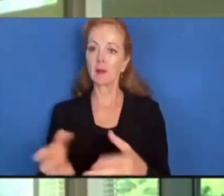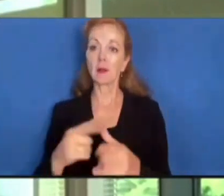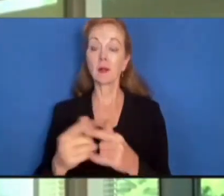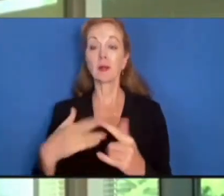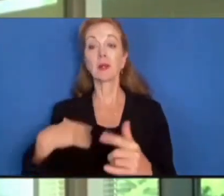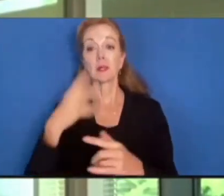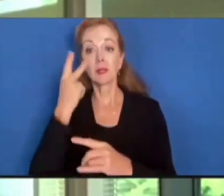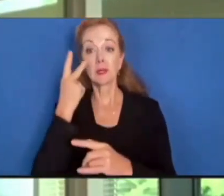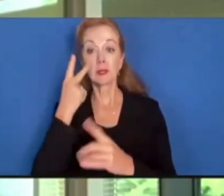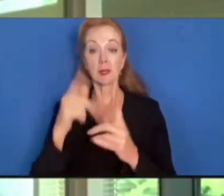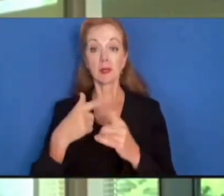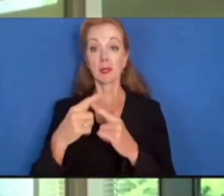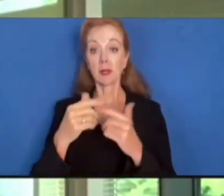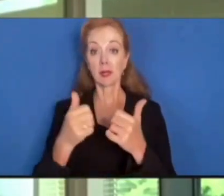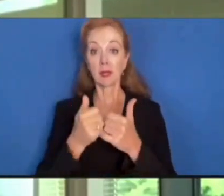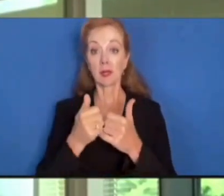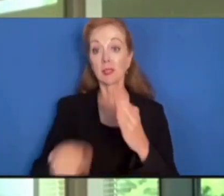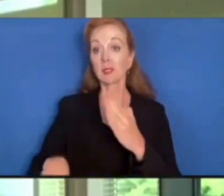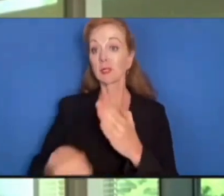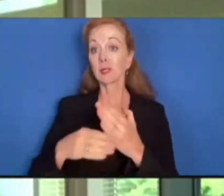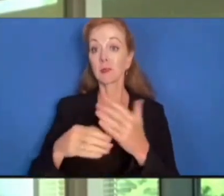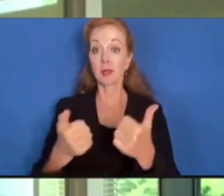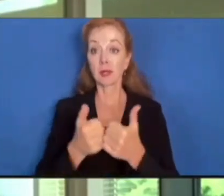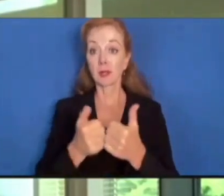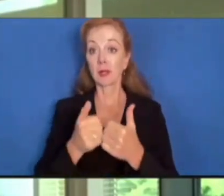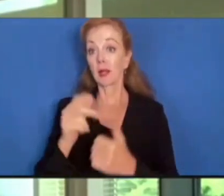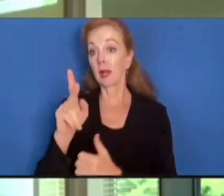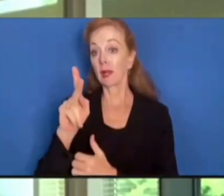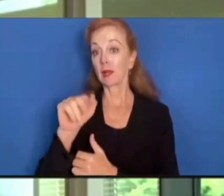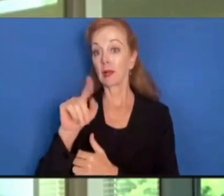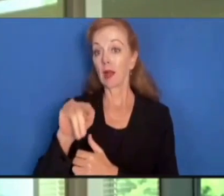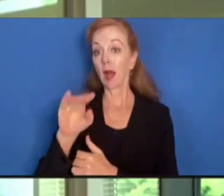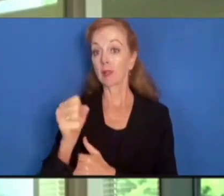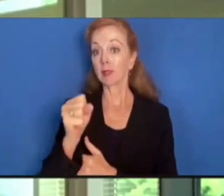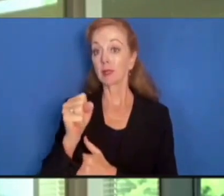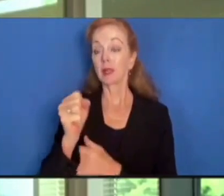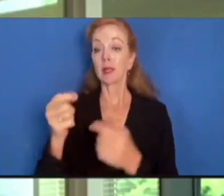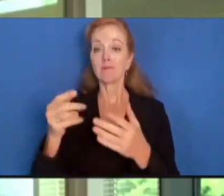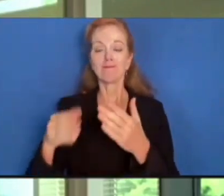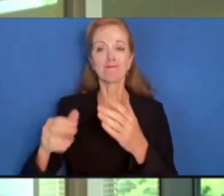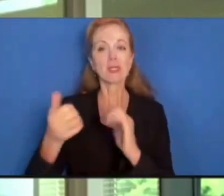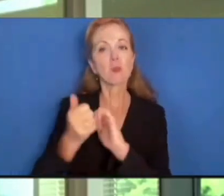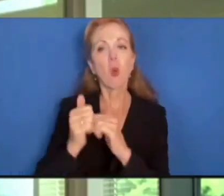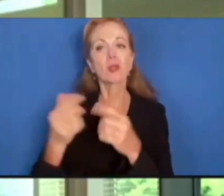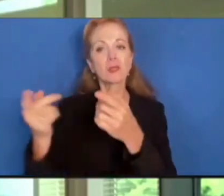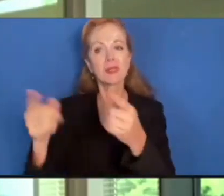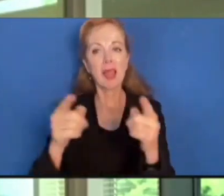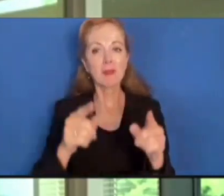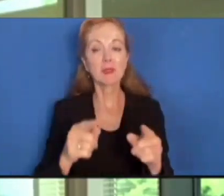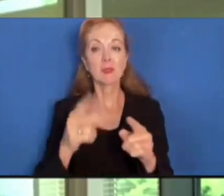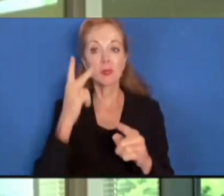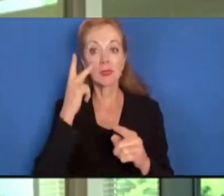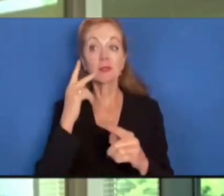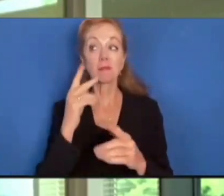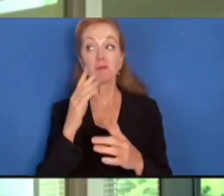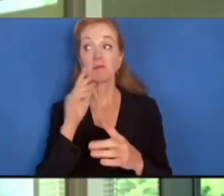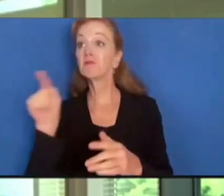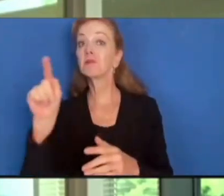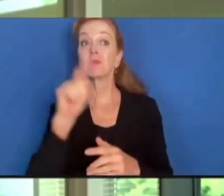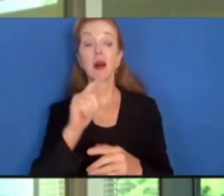games, the soccer games, Knights games, any big event, you will see generally a few bomb technicians in conjunction